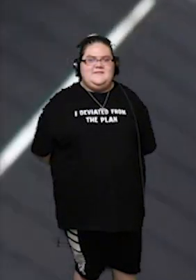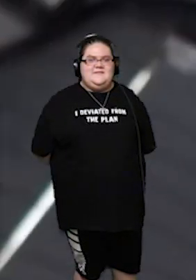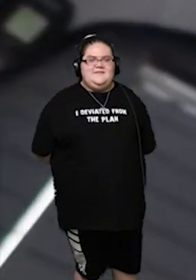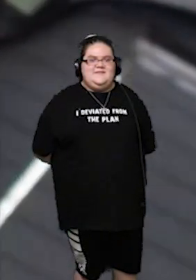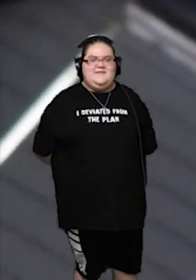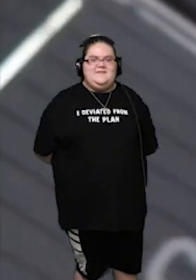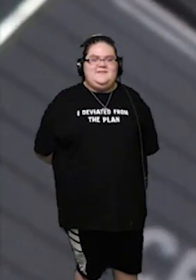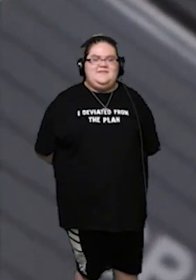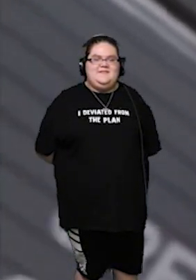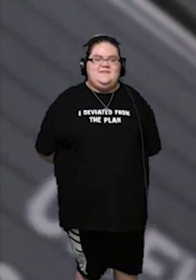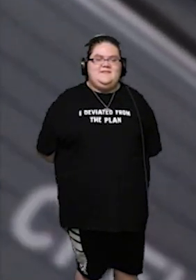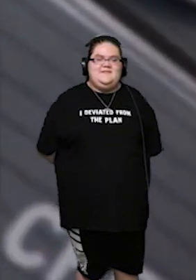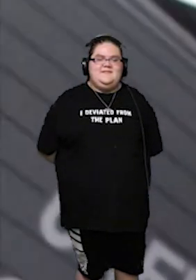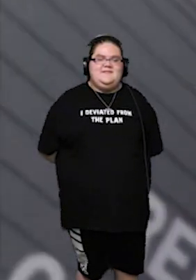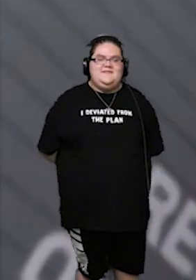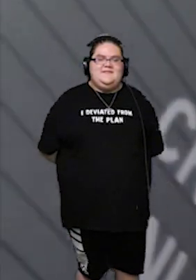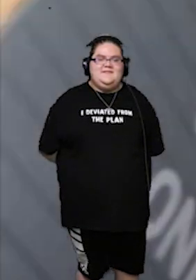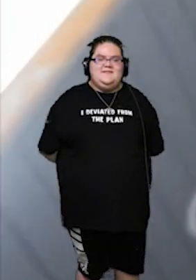There has to be.